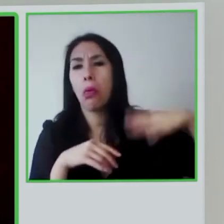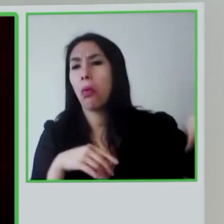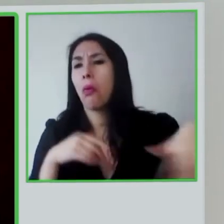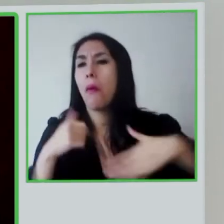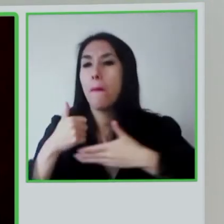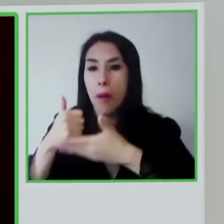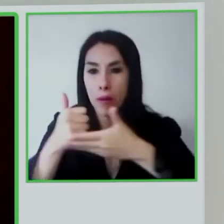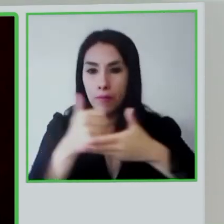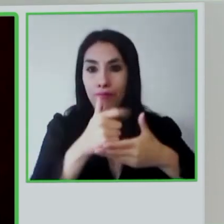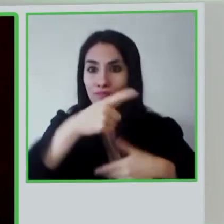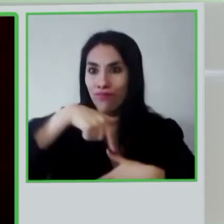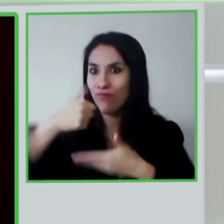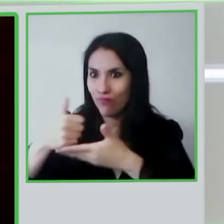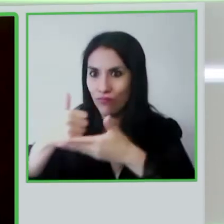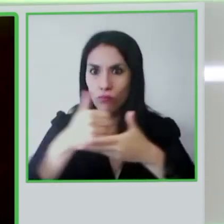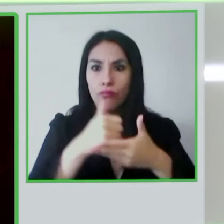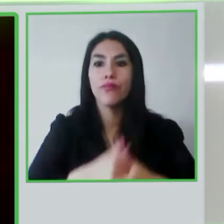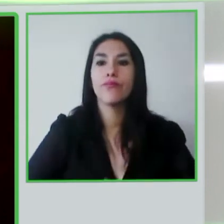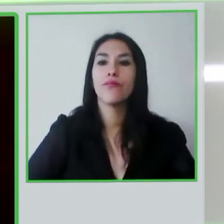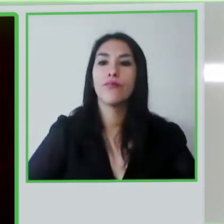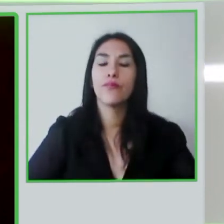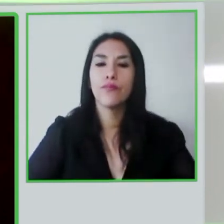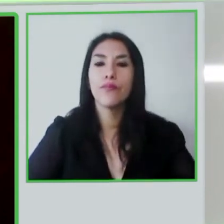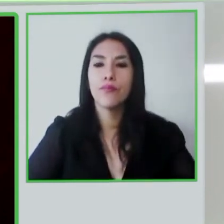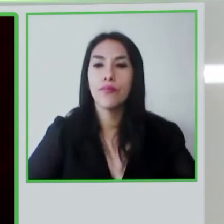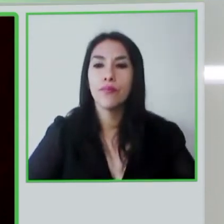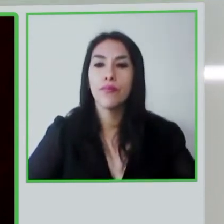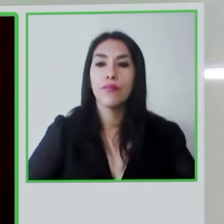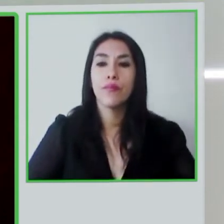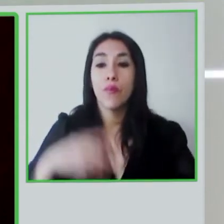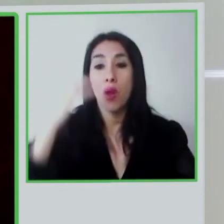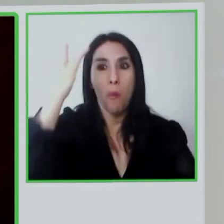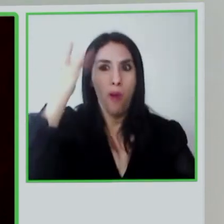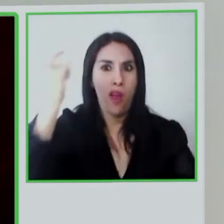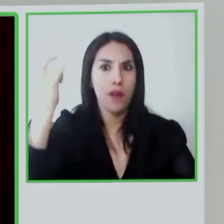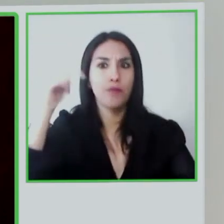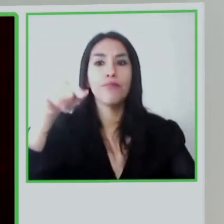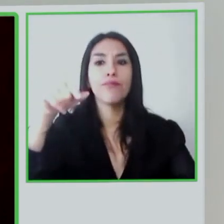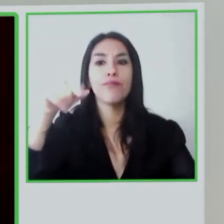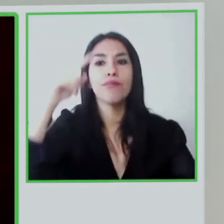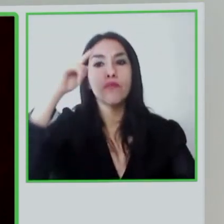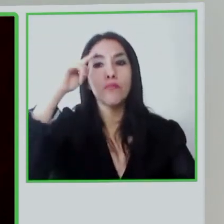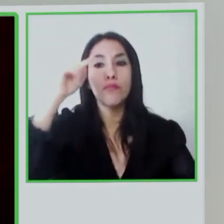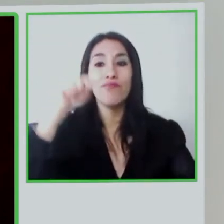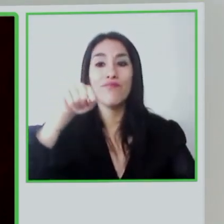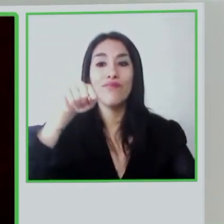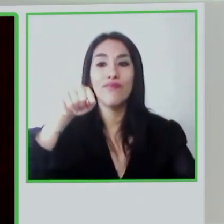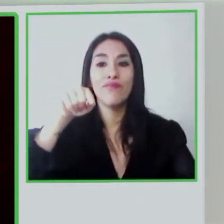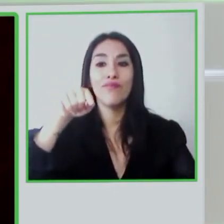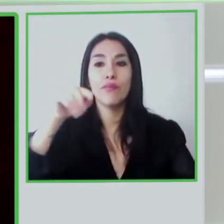you need to understand that they need to make adjustments so everyone can